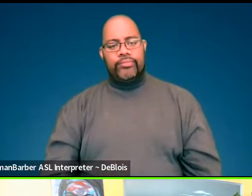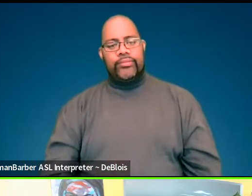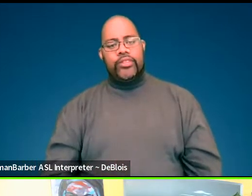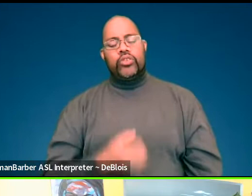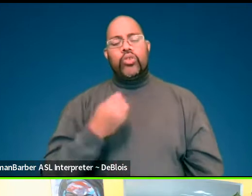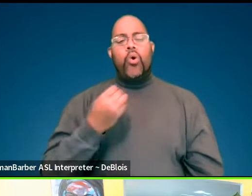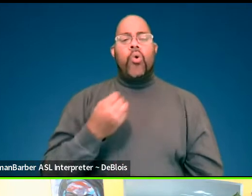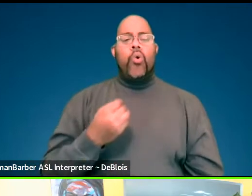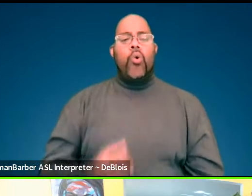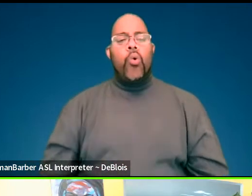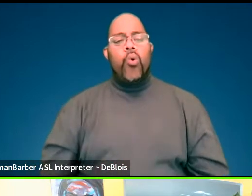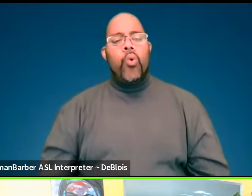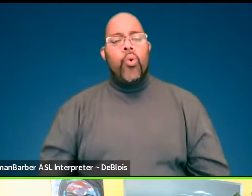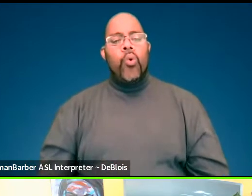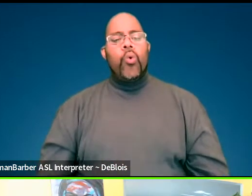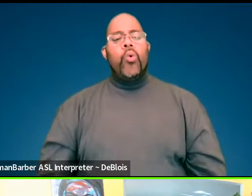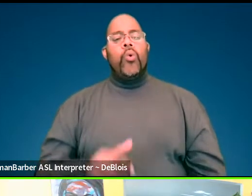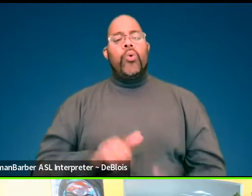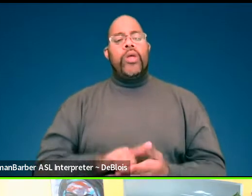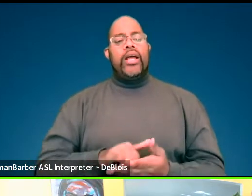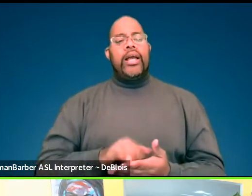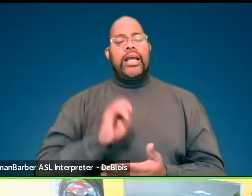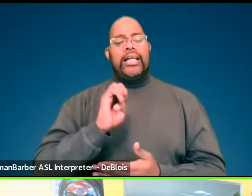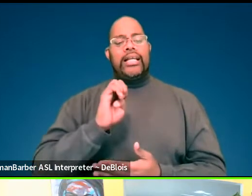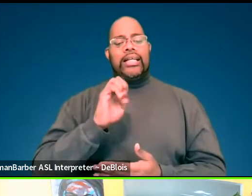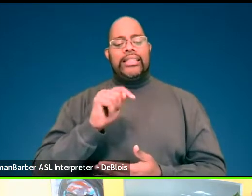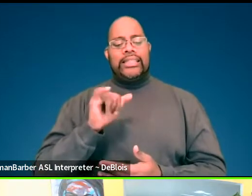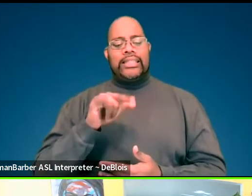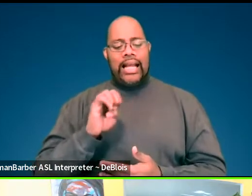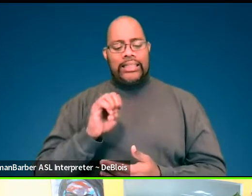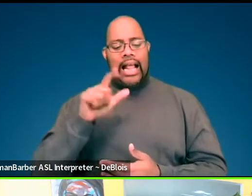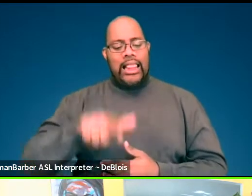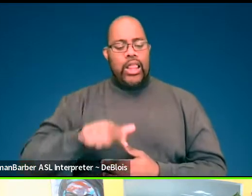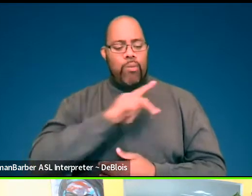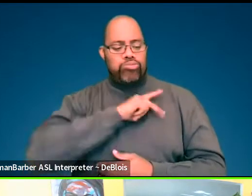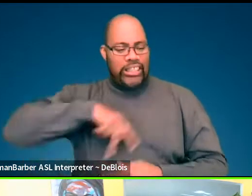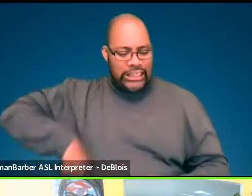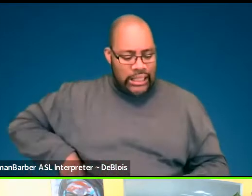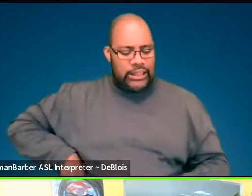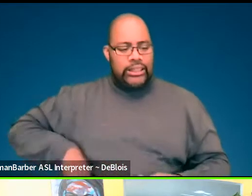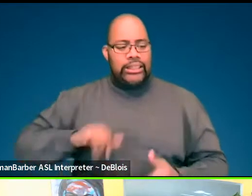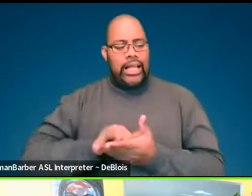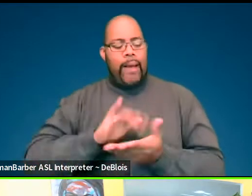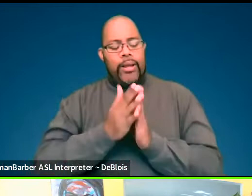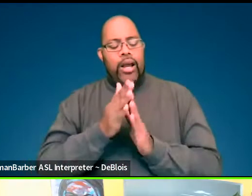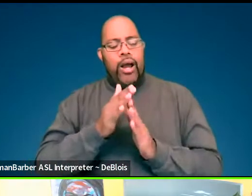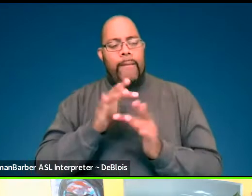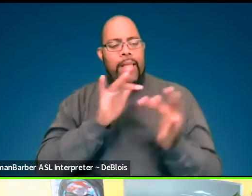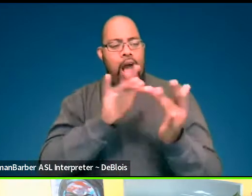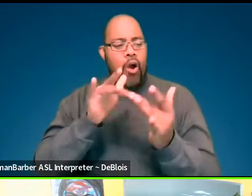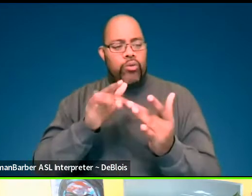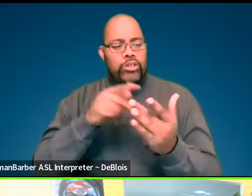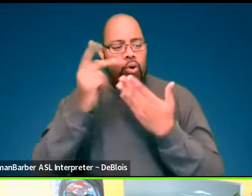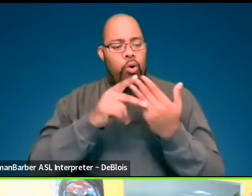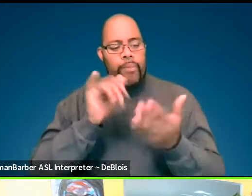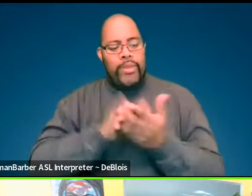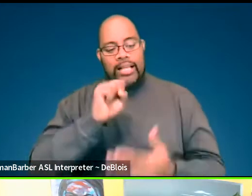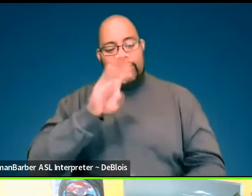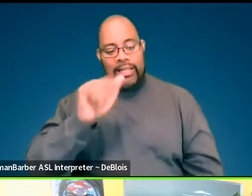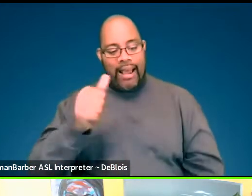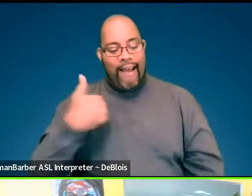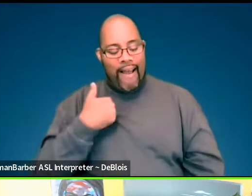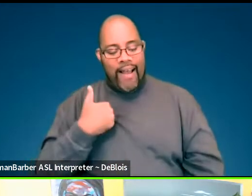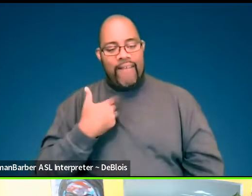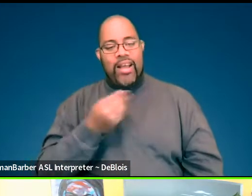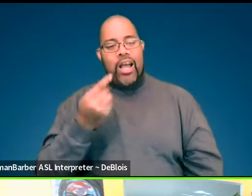So, you know, the Estate Little Princess has really become the kind of outreach program that the SBA has, and we